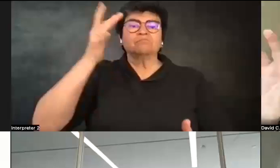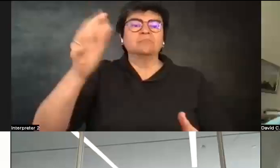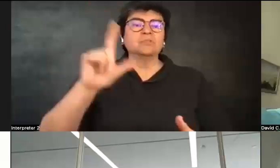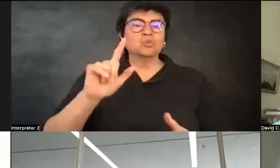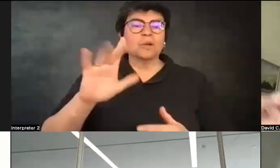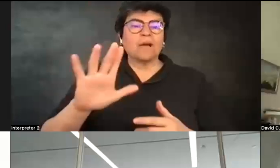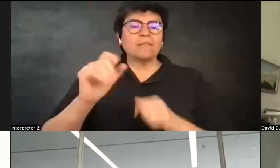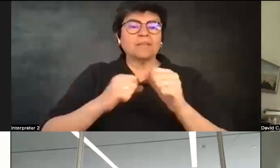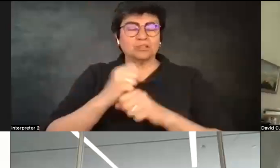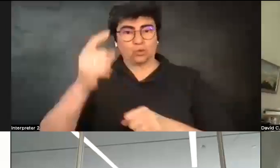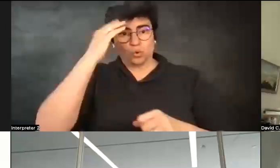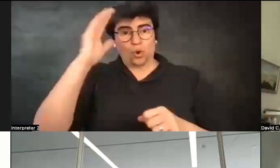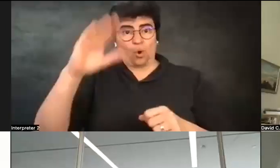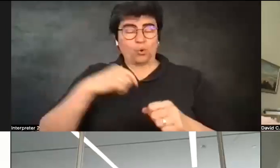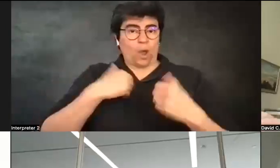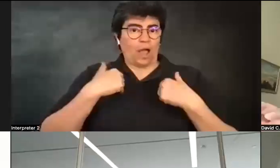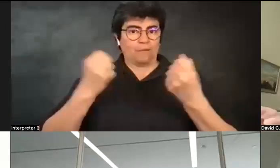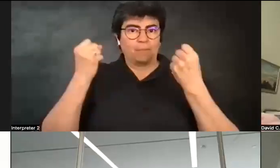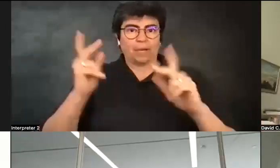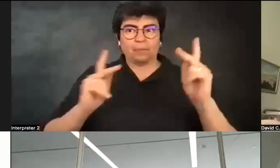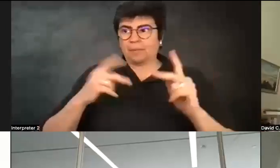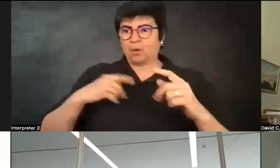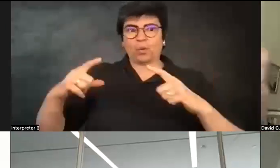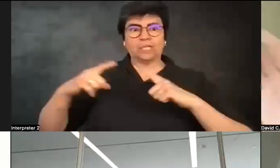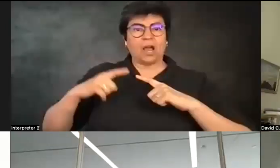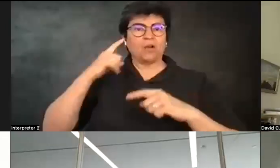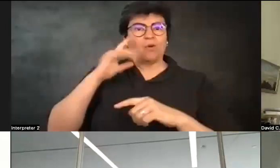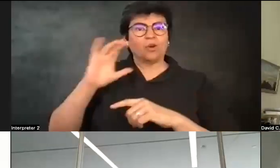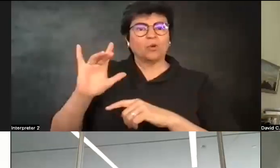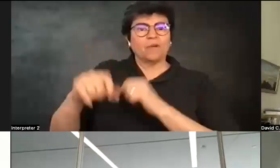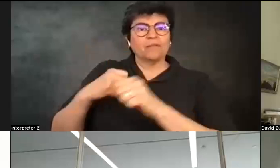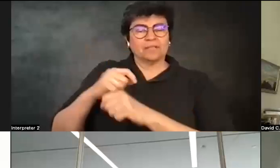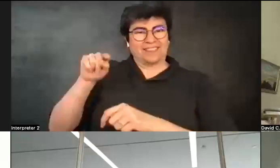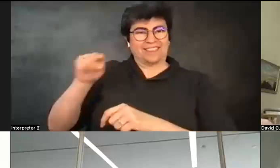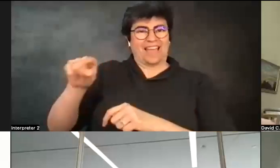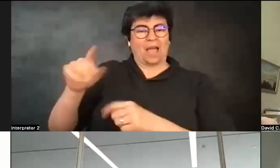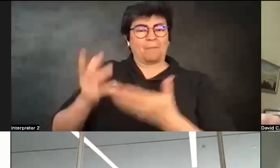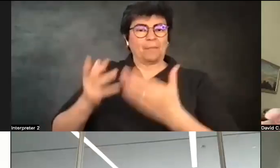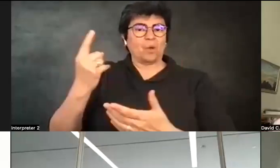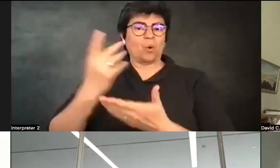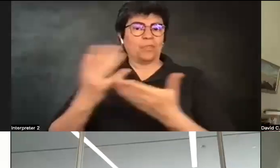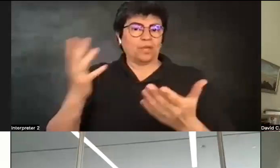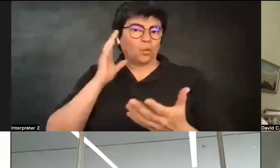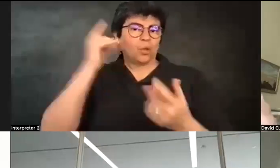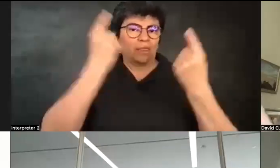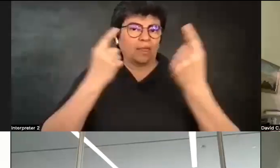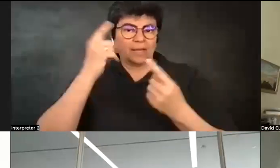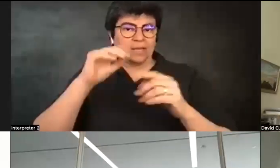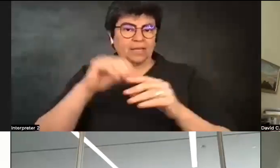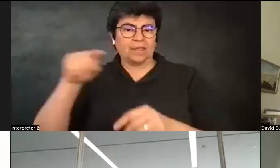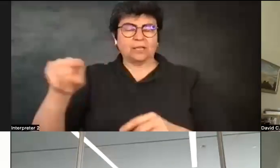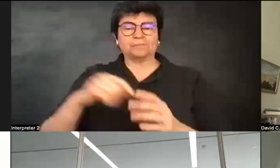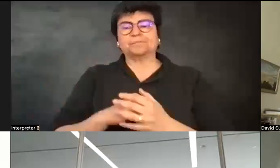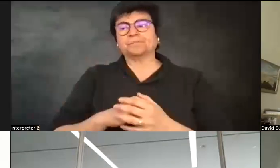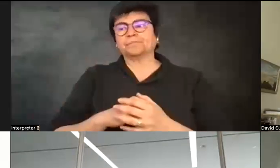and you know you've got a bunch of people retiring in 25 years, that might be one of the things that you think of in there. Other